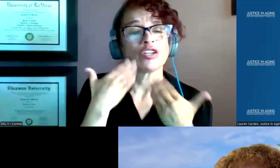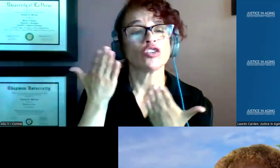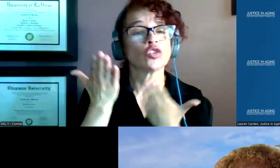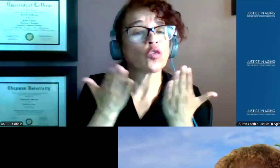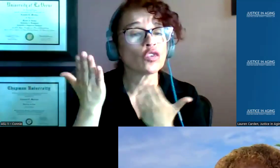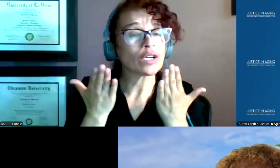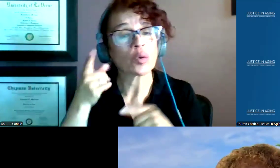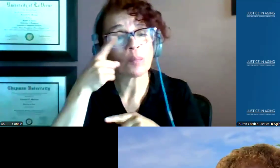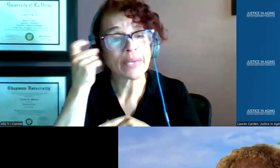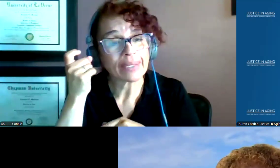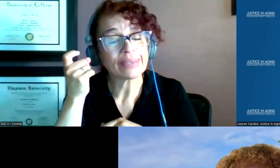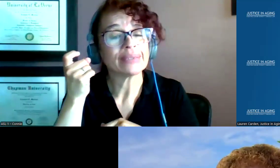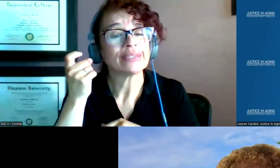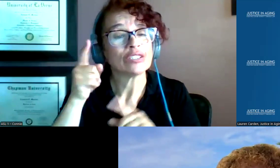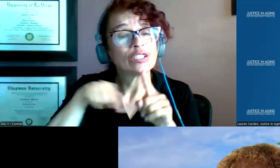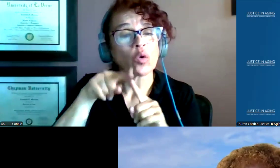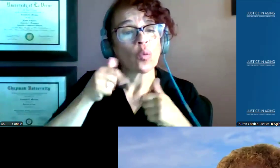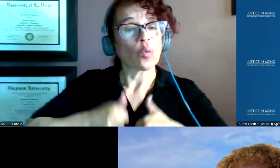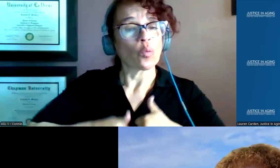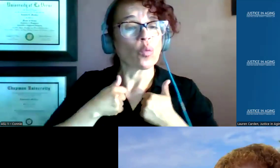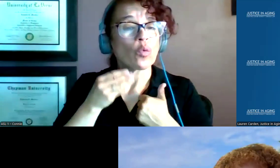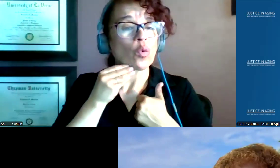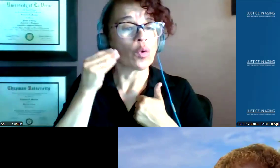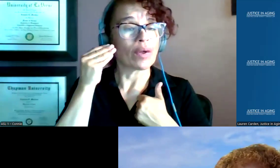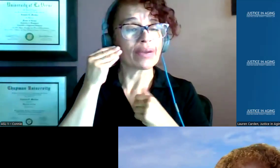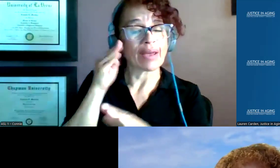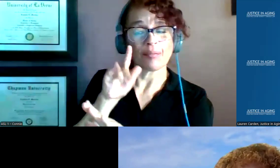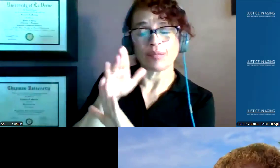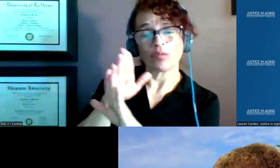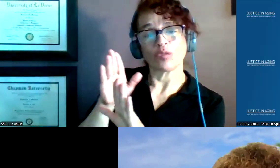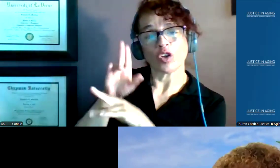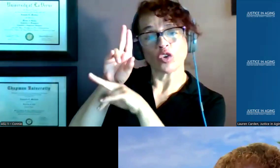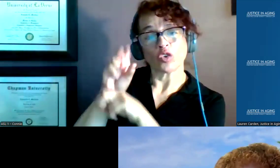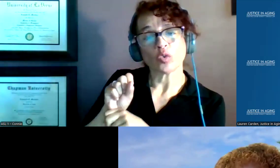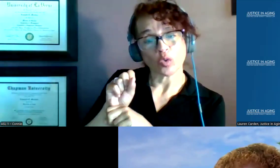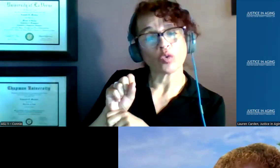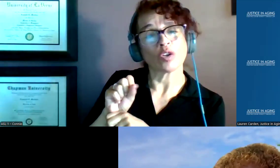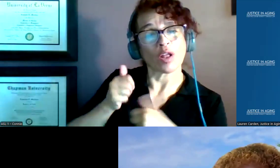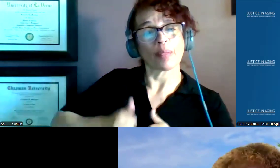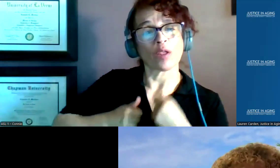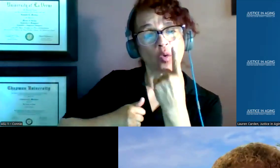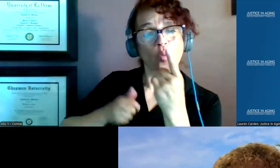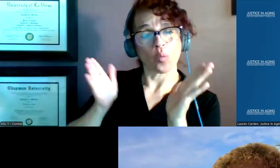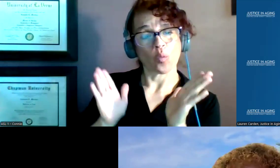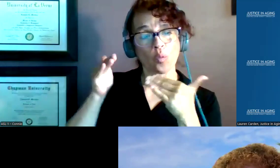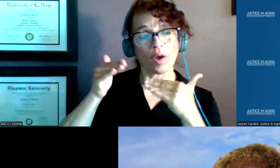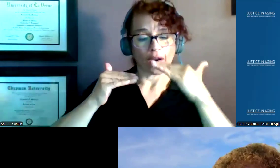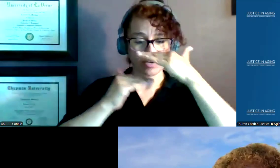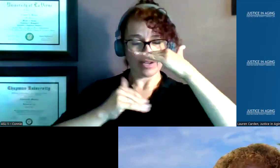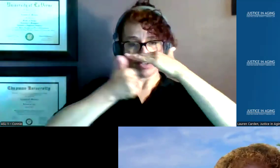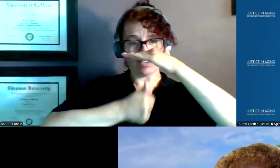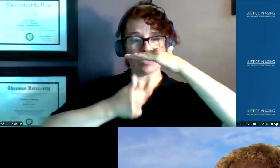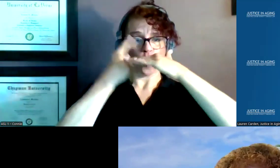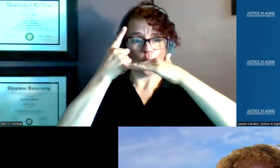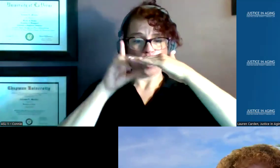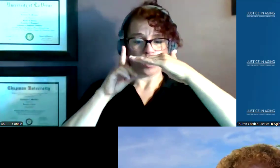services. Because when you're living in a house that size, they're usually living in one room downstairs, one